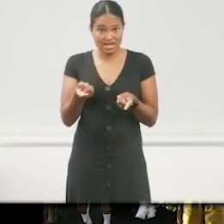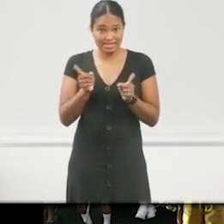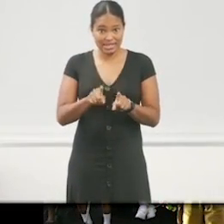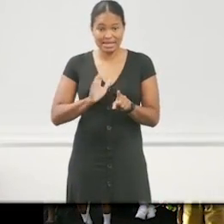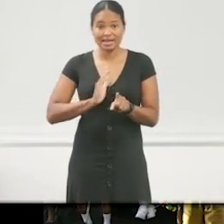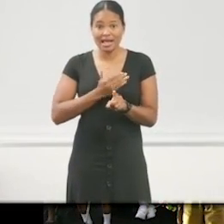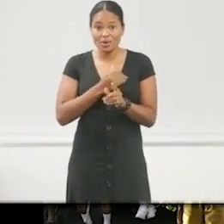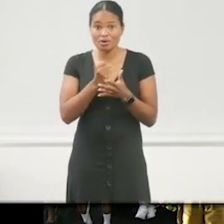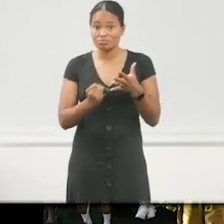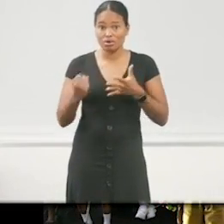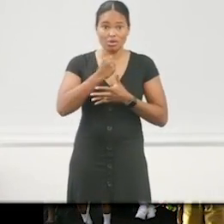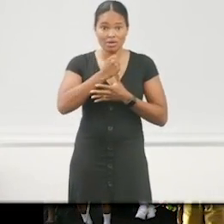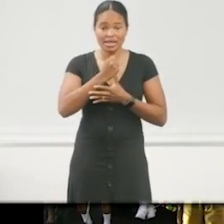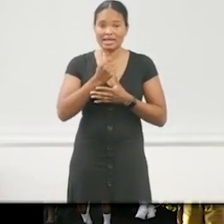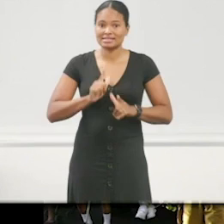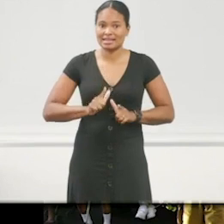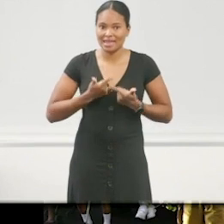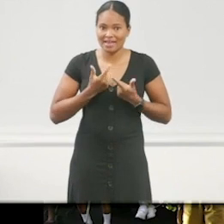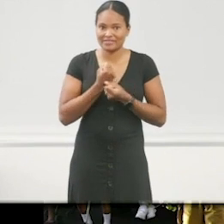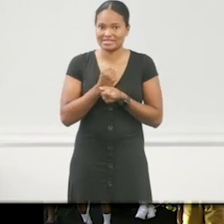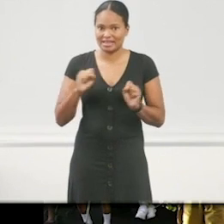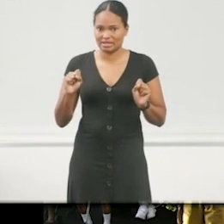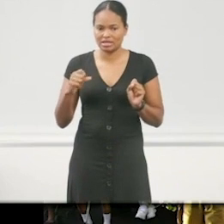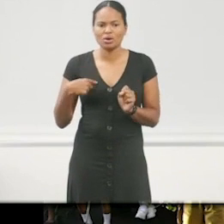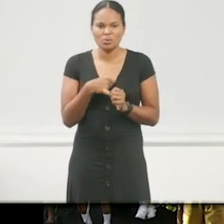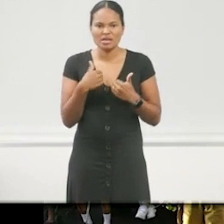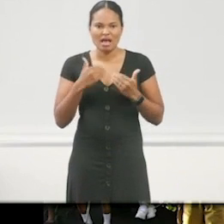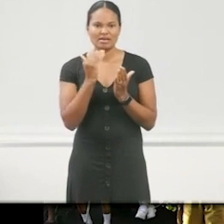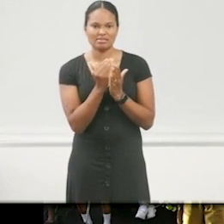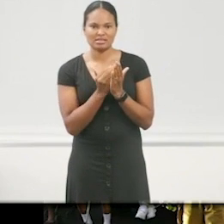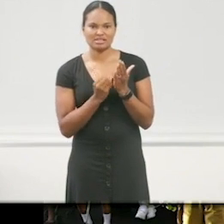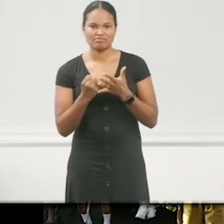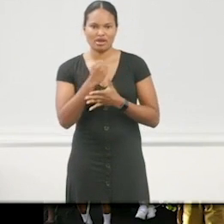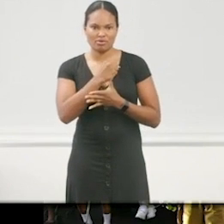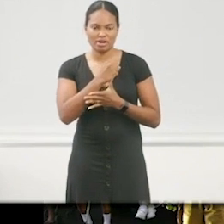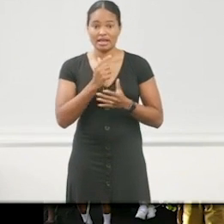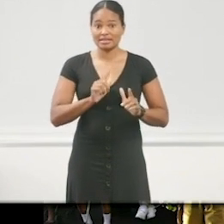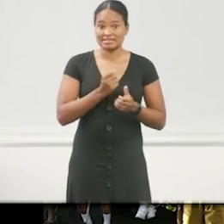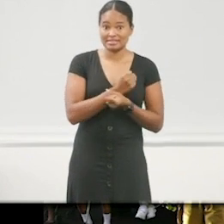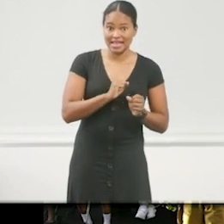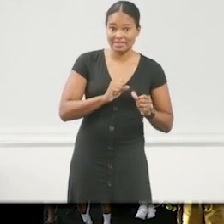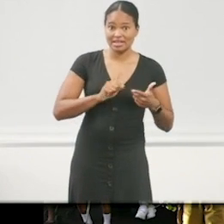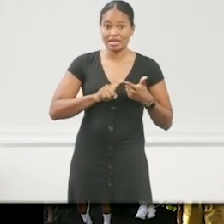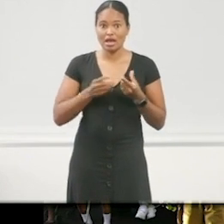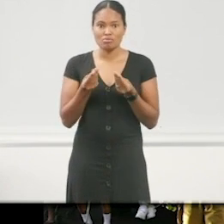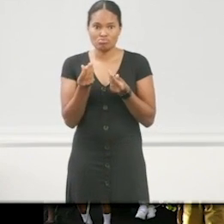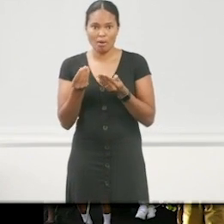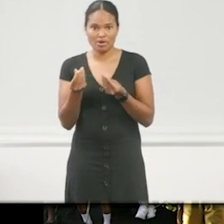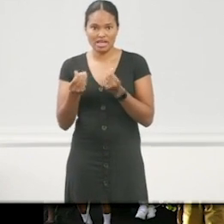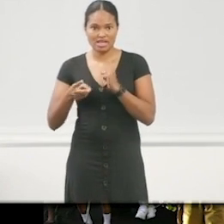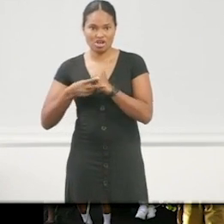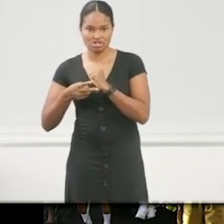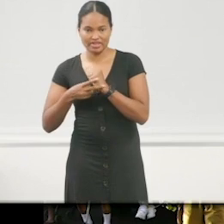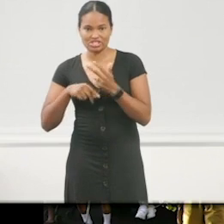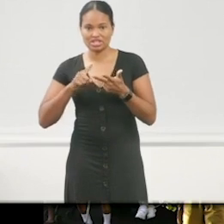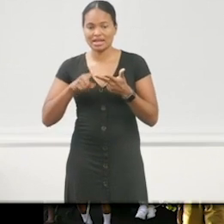is life safety. See, we have a list of priorities that break out: life safety, property conservation, and then, of course, taking care of what's around